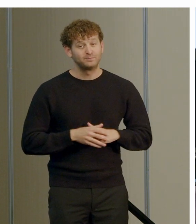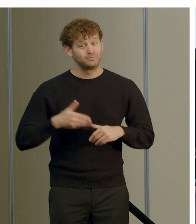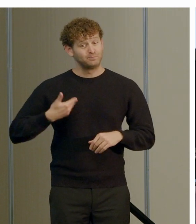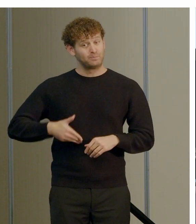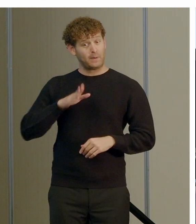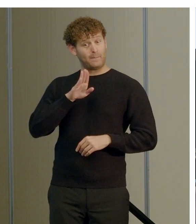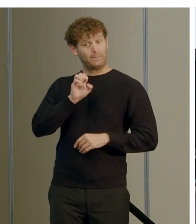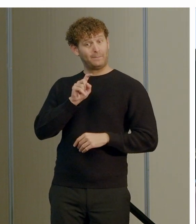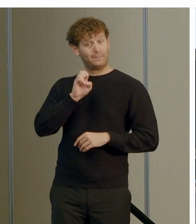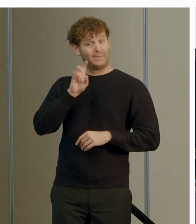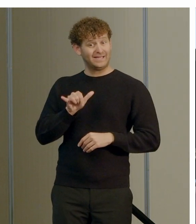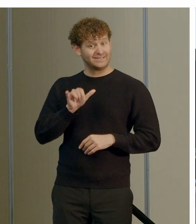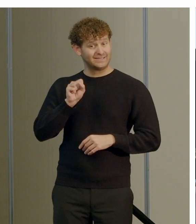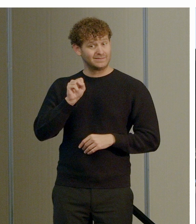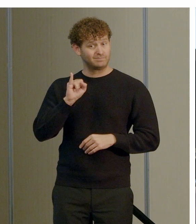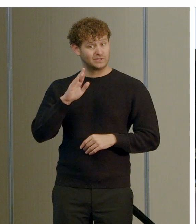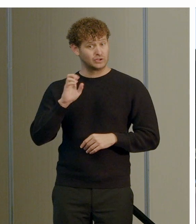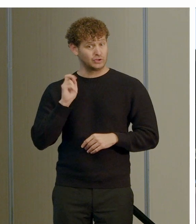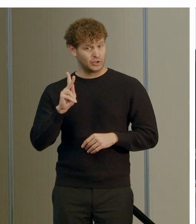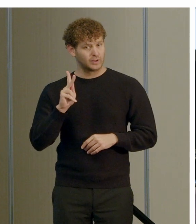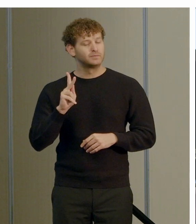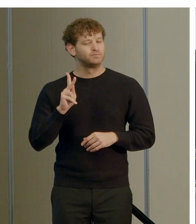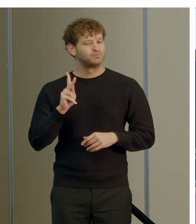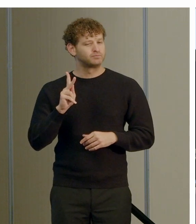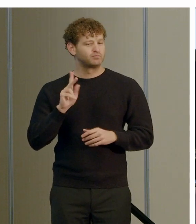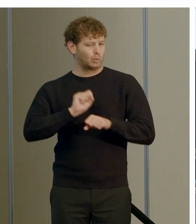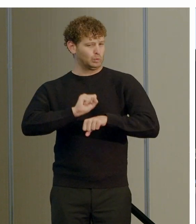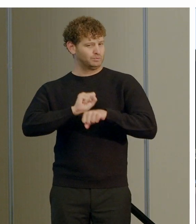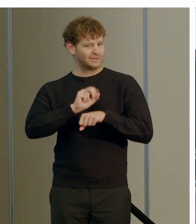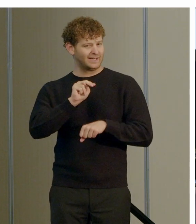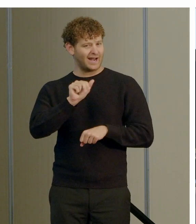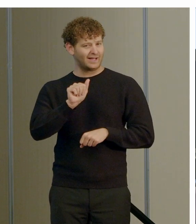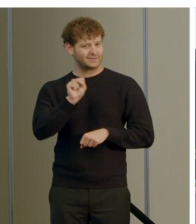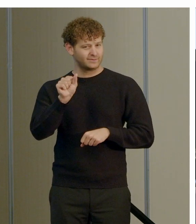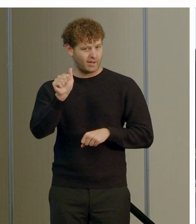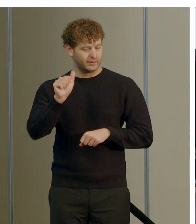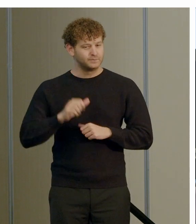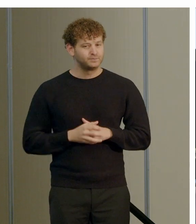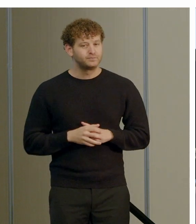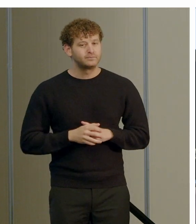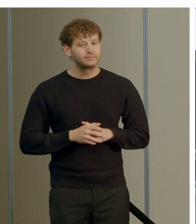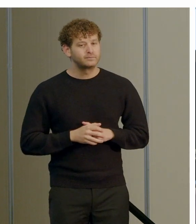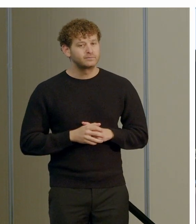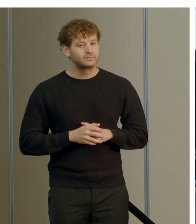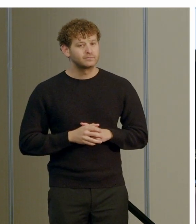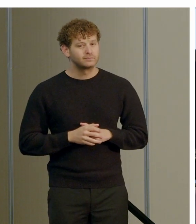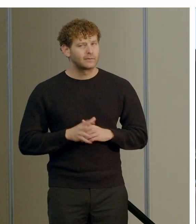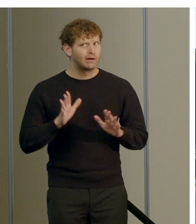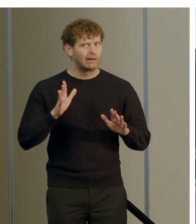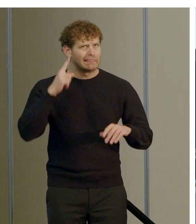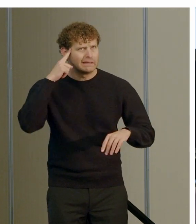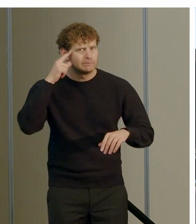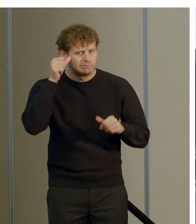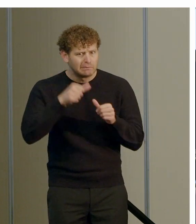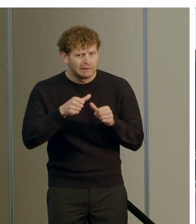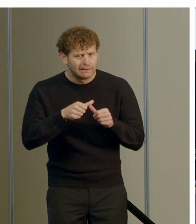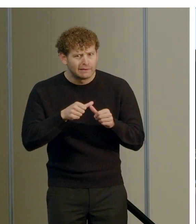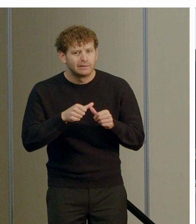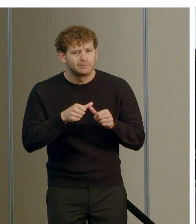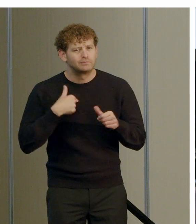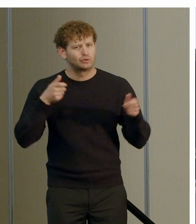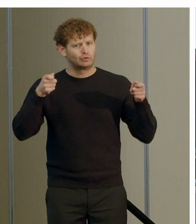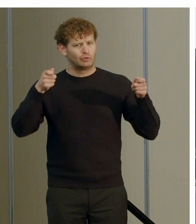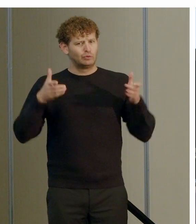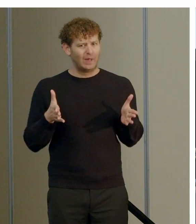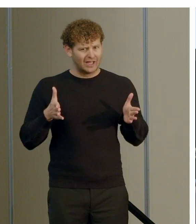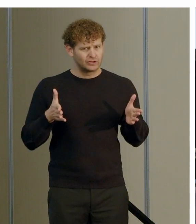And last I checked, I direct government-wide strategic initiatives, as well as I've